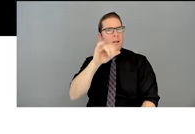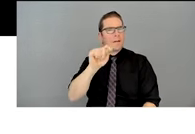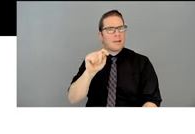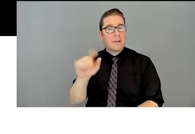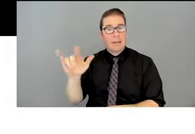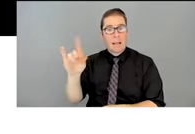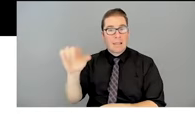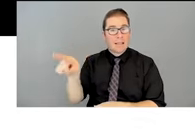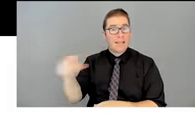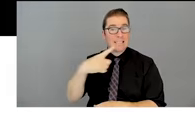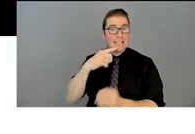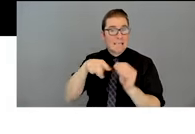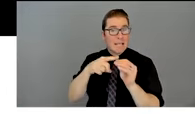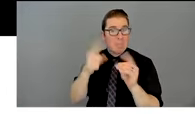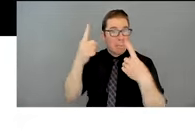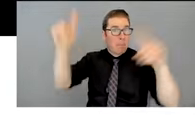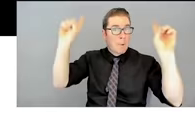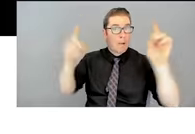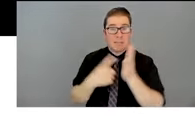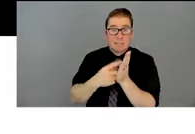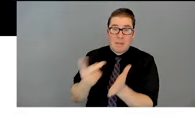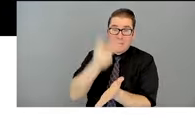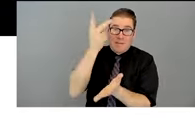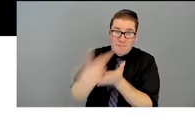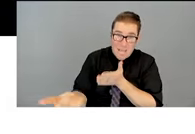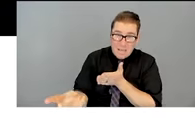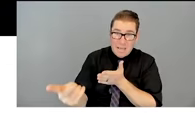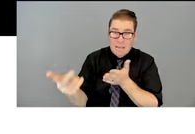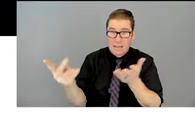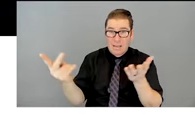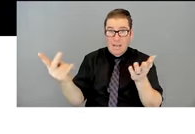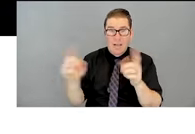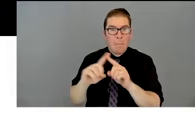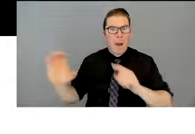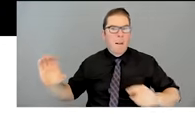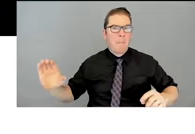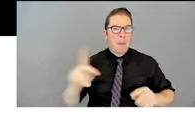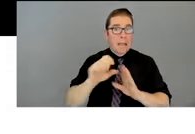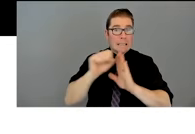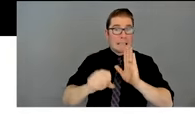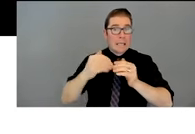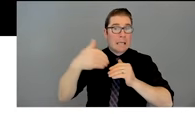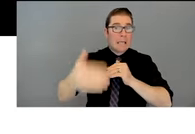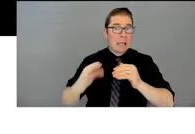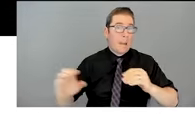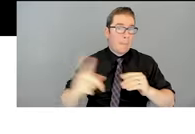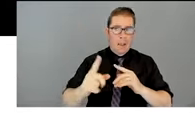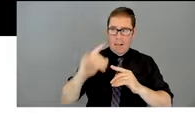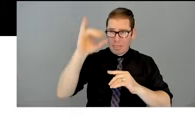success, sometimes failing the class but coming back the next semester is a